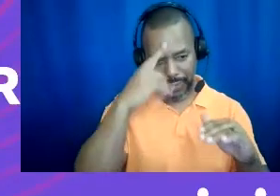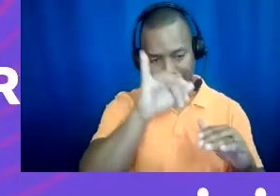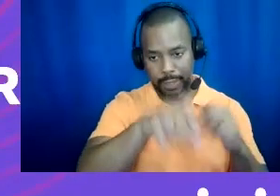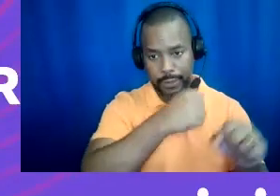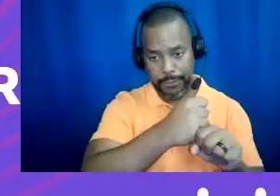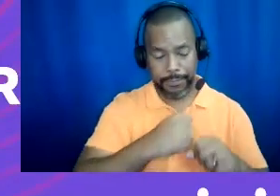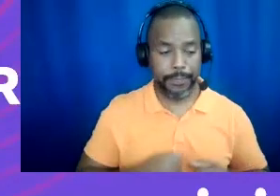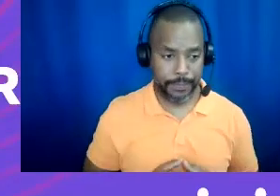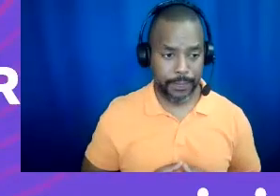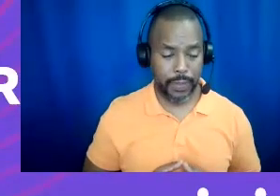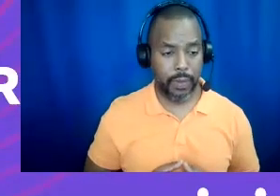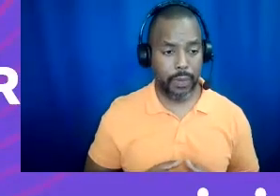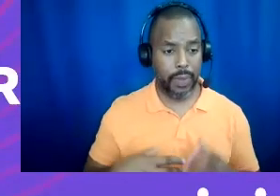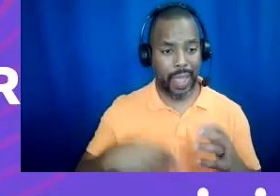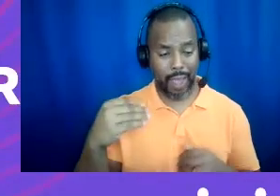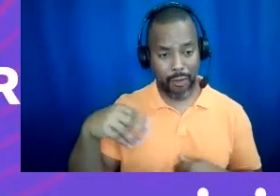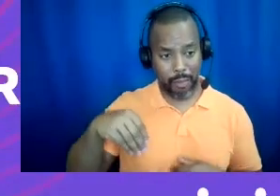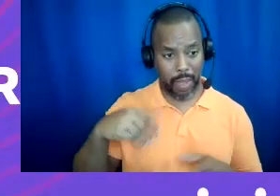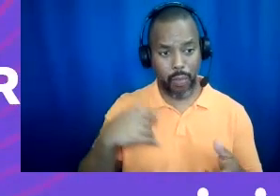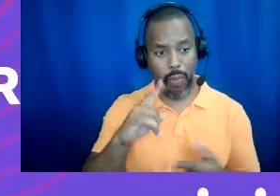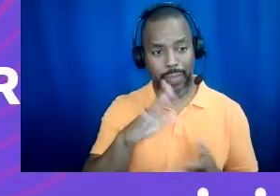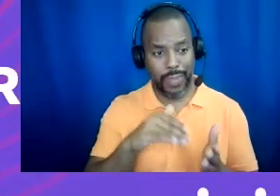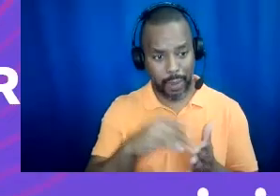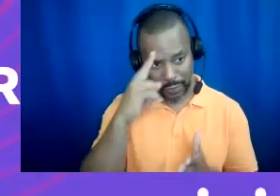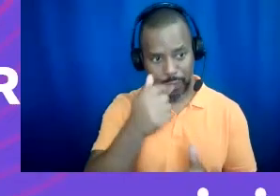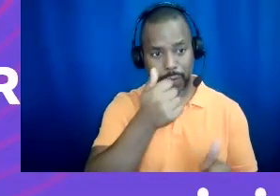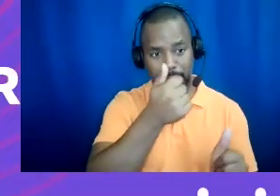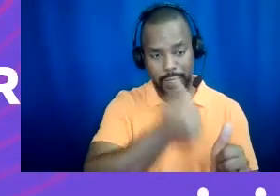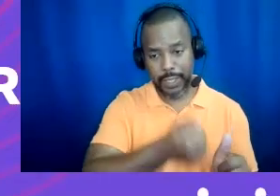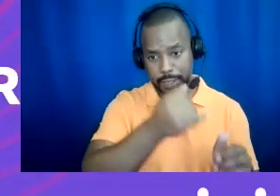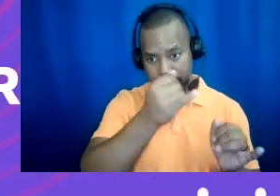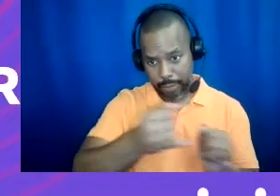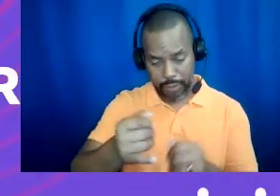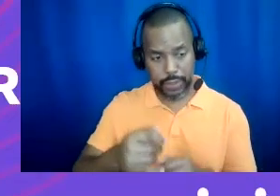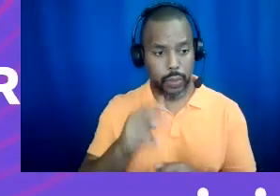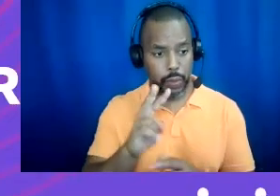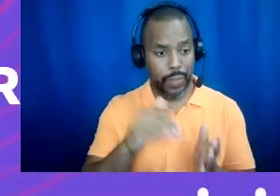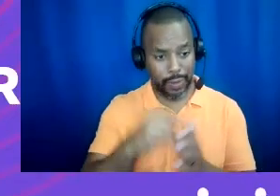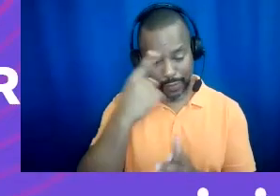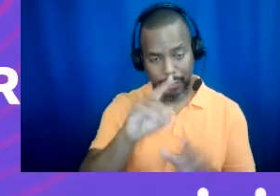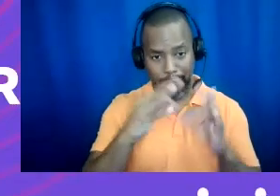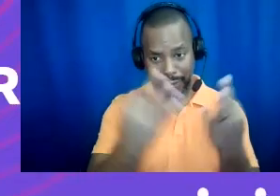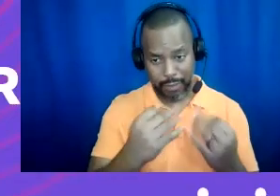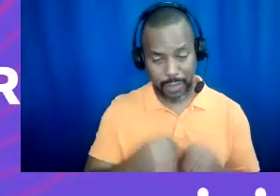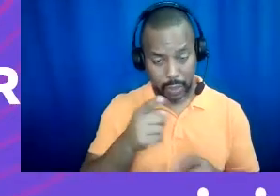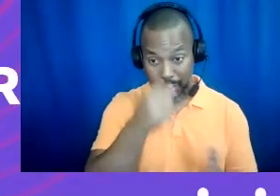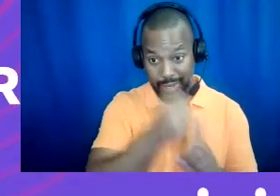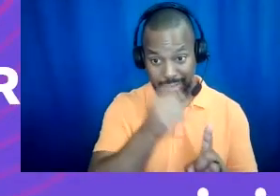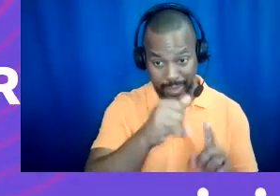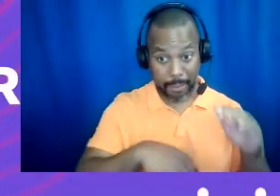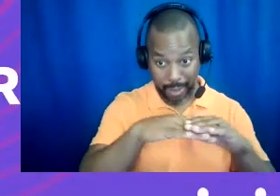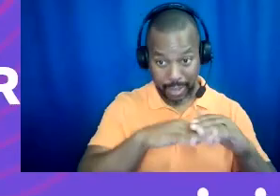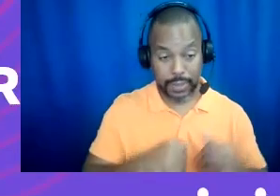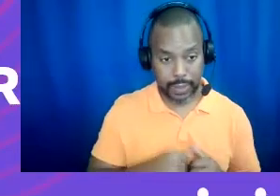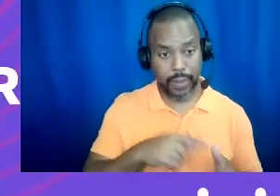So the out-of-pocket maximum is $1,000 for an individual, $2,000 for a family. Once you hit that out-of-pocket max, the plan